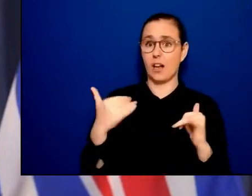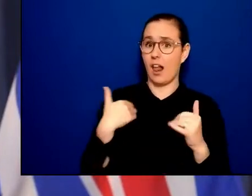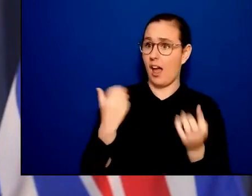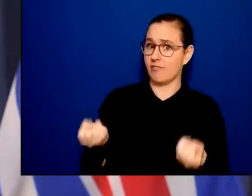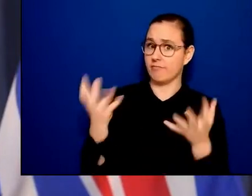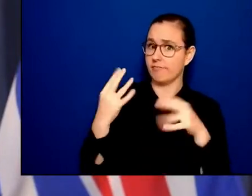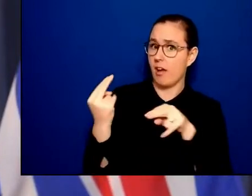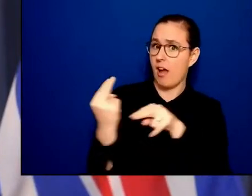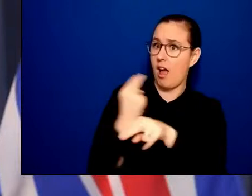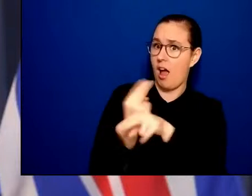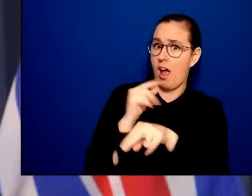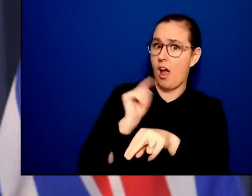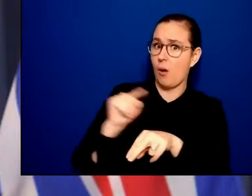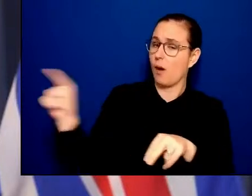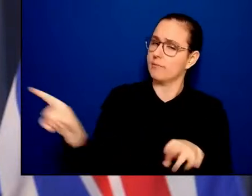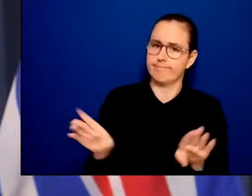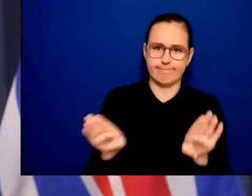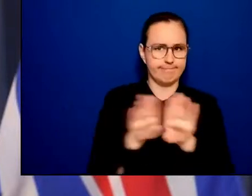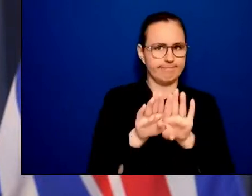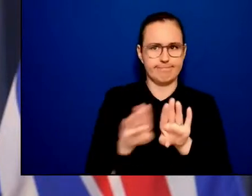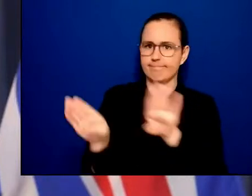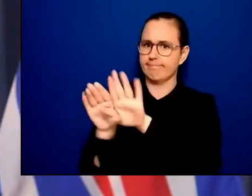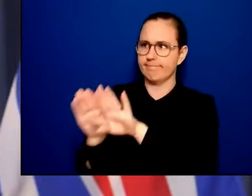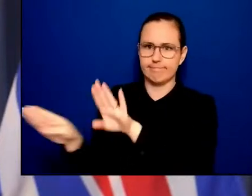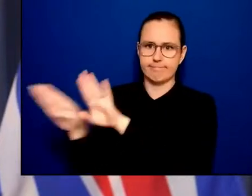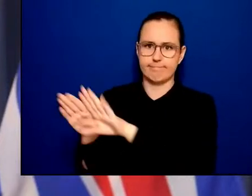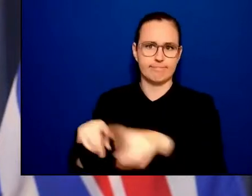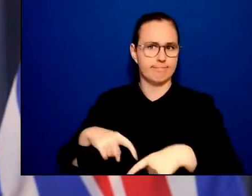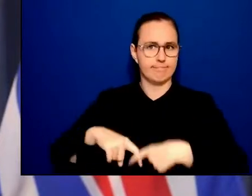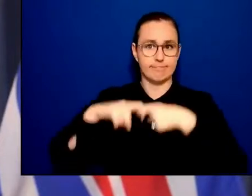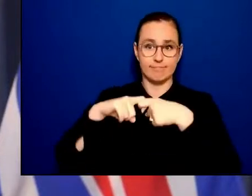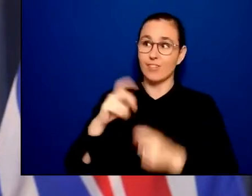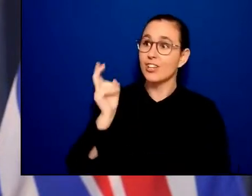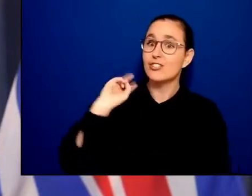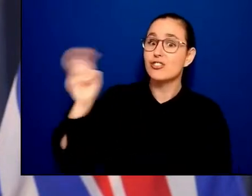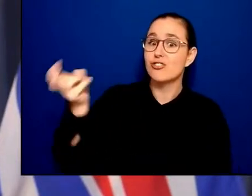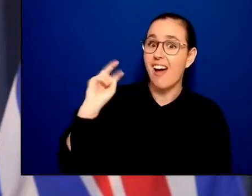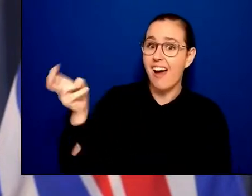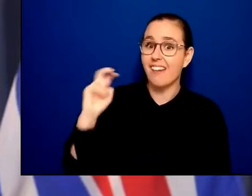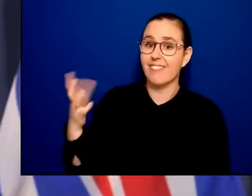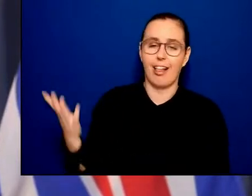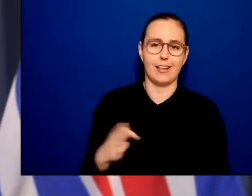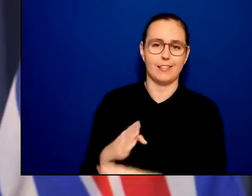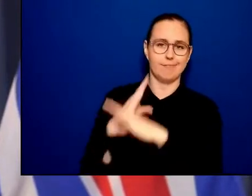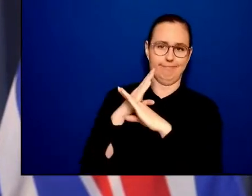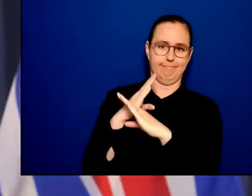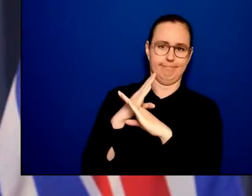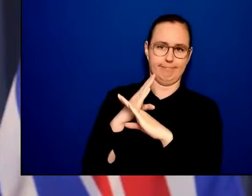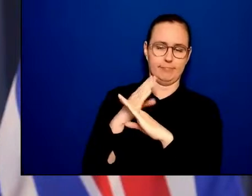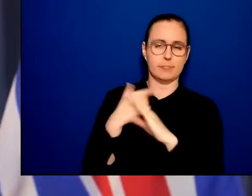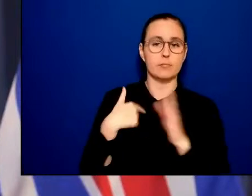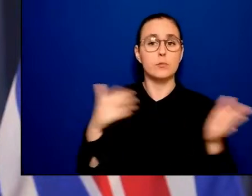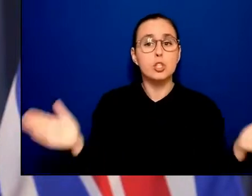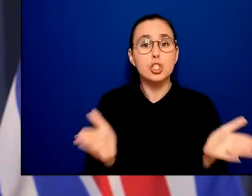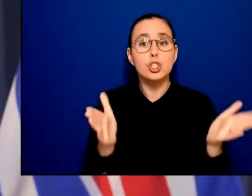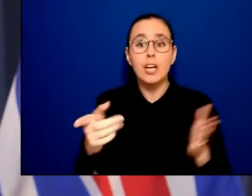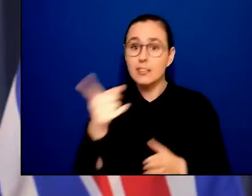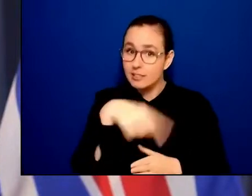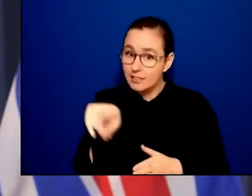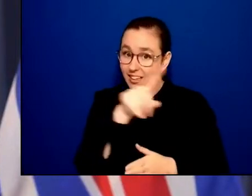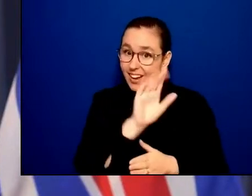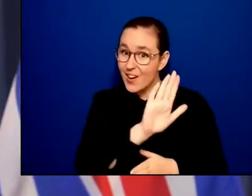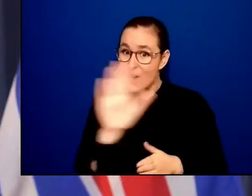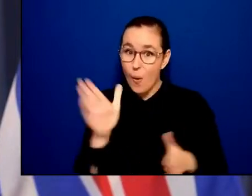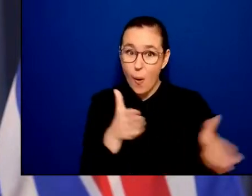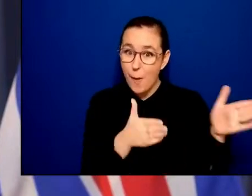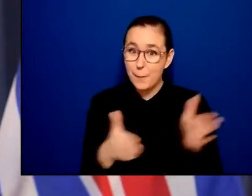disruptions to travel. And I encourage everyone to be flexible with their travel plans. That said,